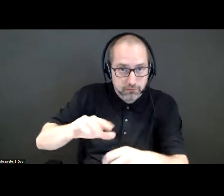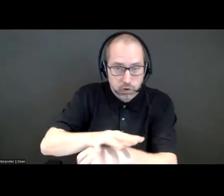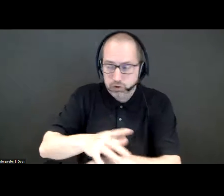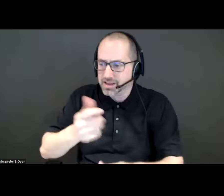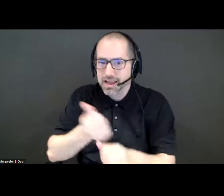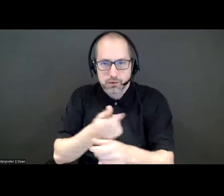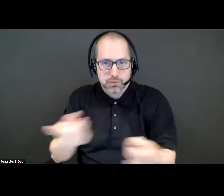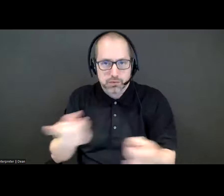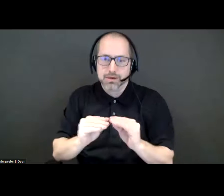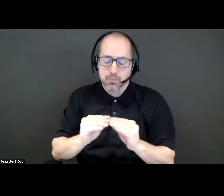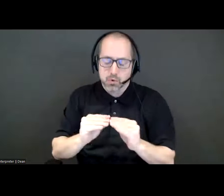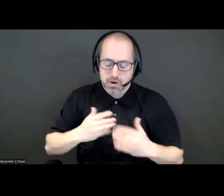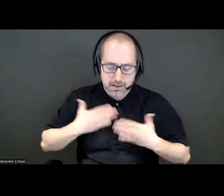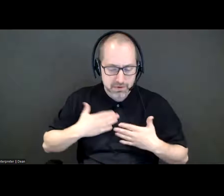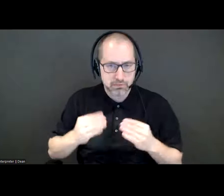So I would like to